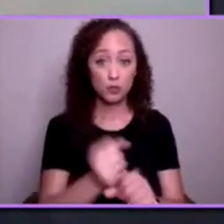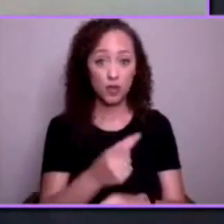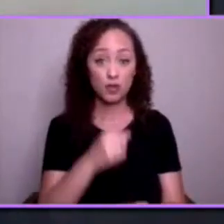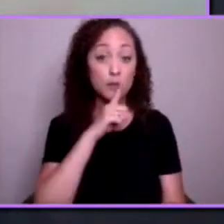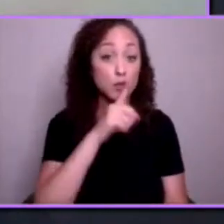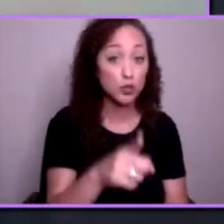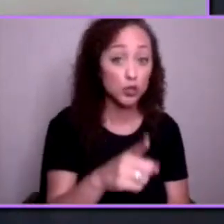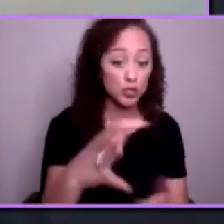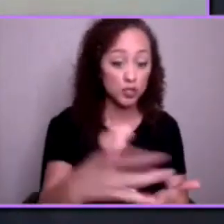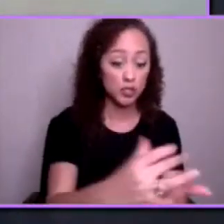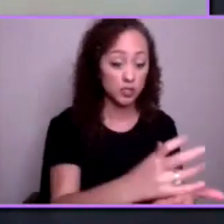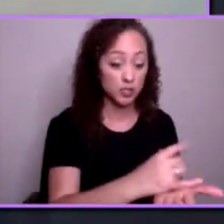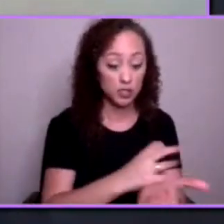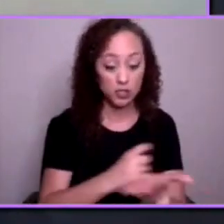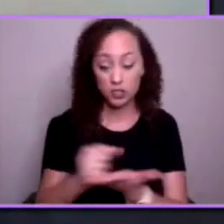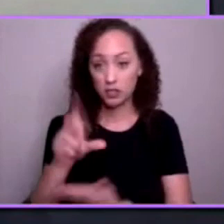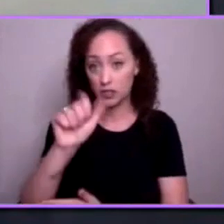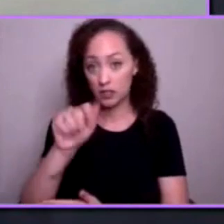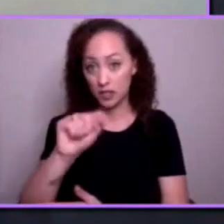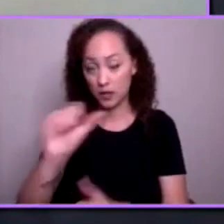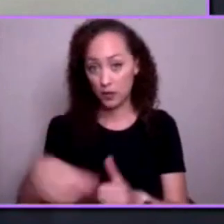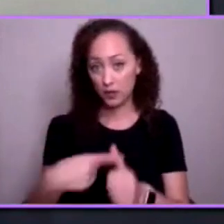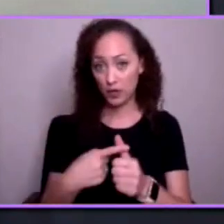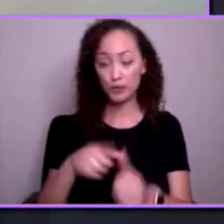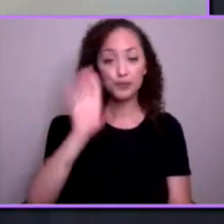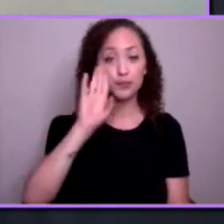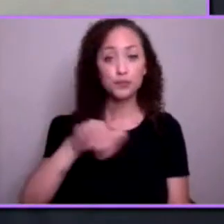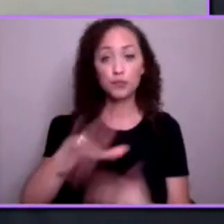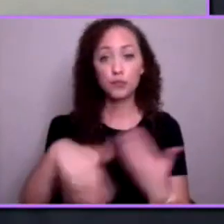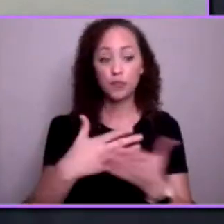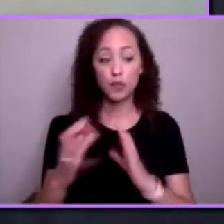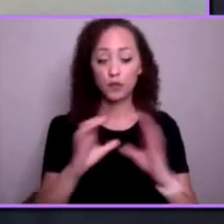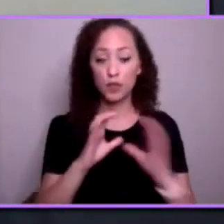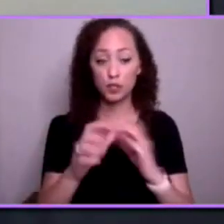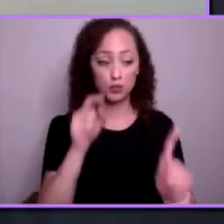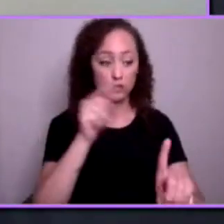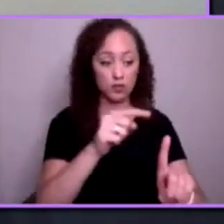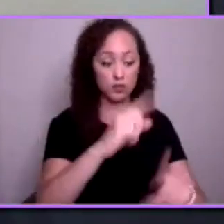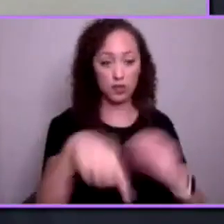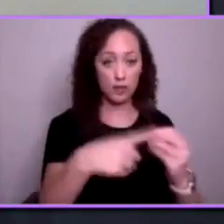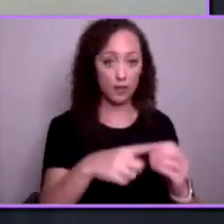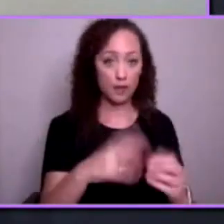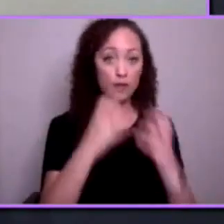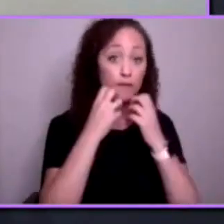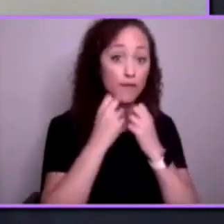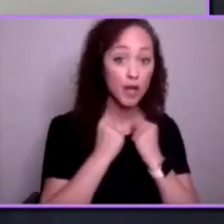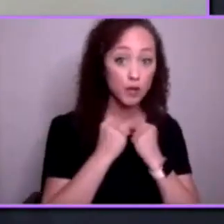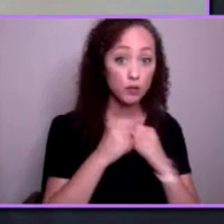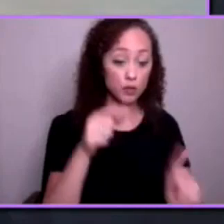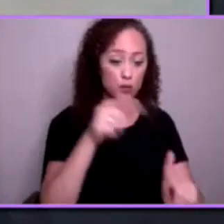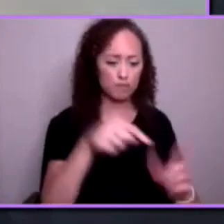the conversations, particularly around values, and Lori talked about this in depth. So starting first